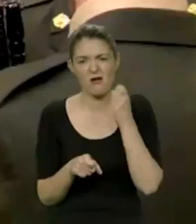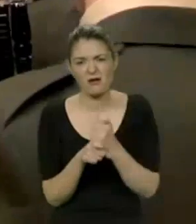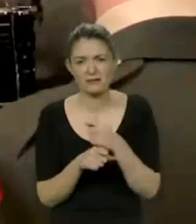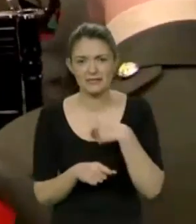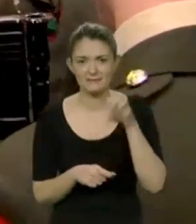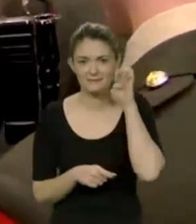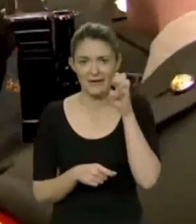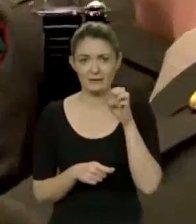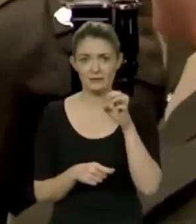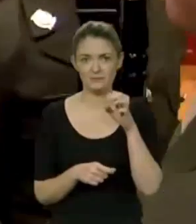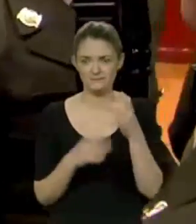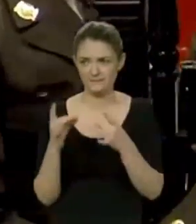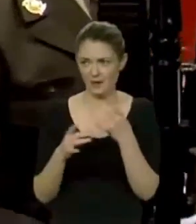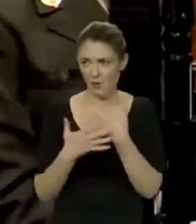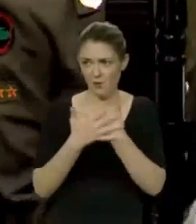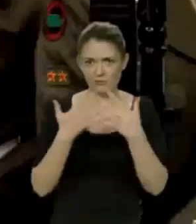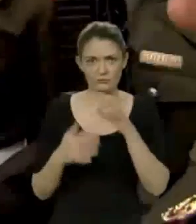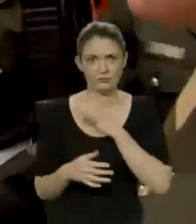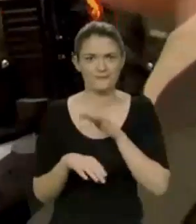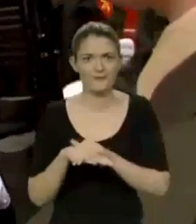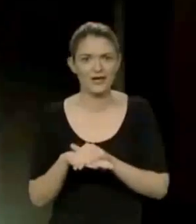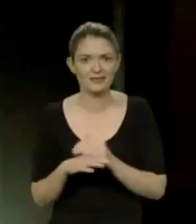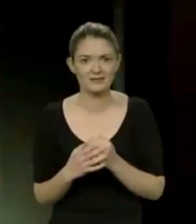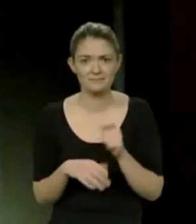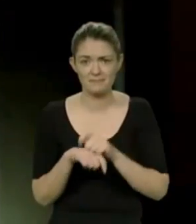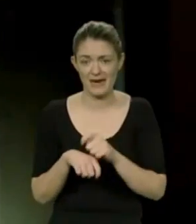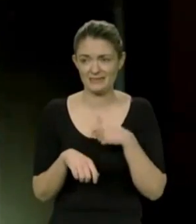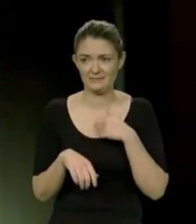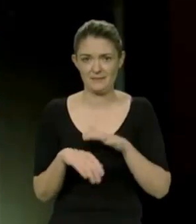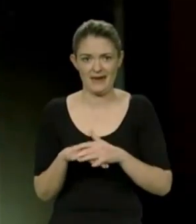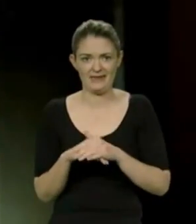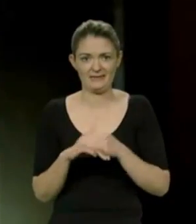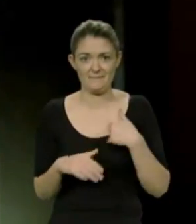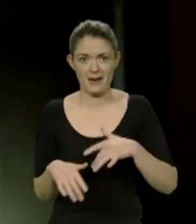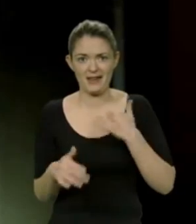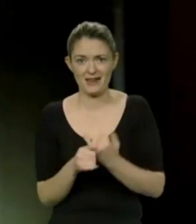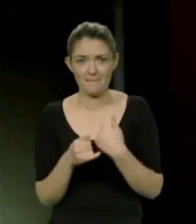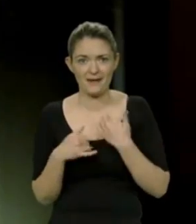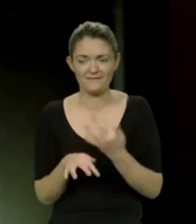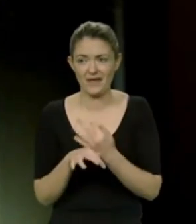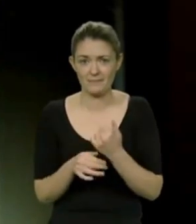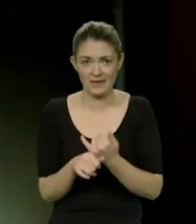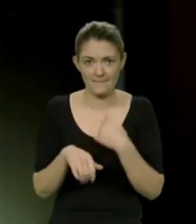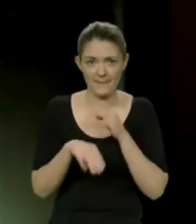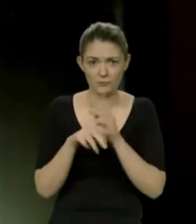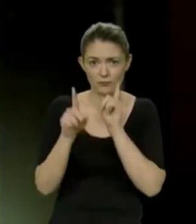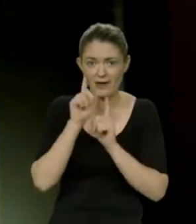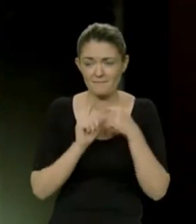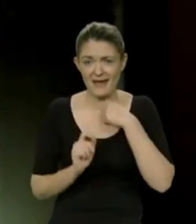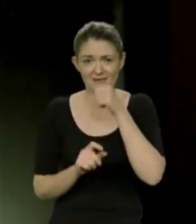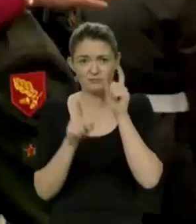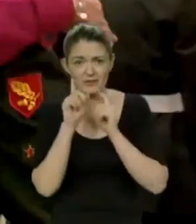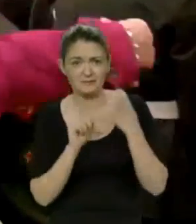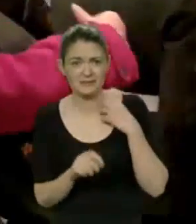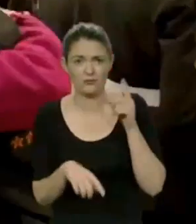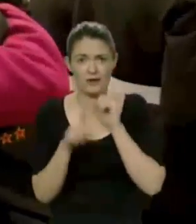friends. I have best friends for life now. Family, kind of. My mum was crying, my auntie was crying, my sister was crying. It's mad, I couldn't look at